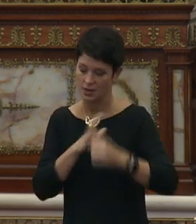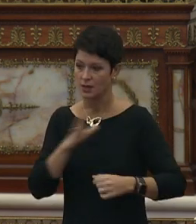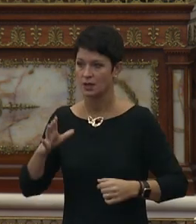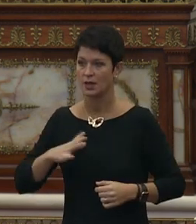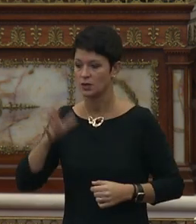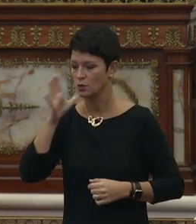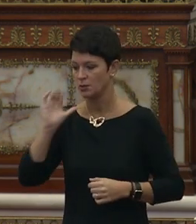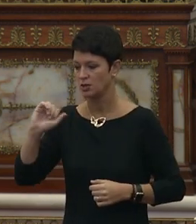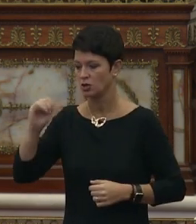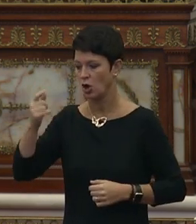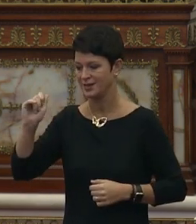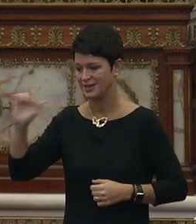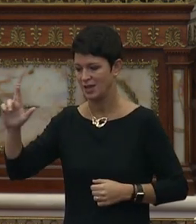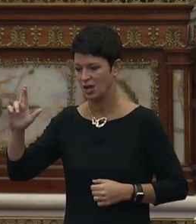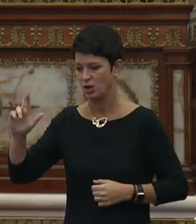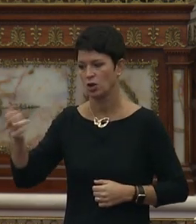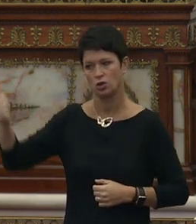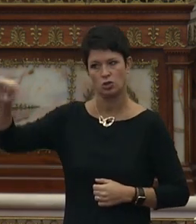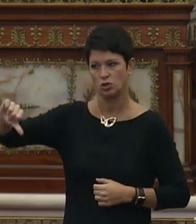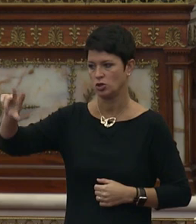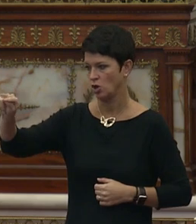Councilwoman Gauthier? Nay.